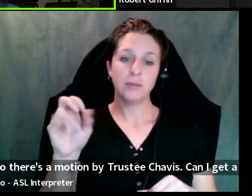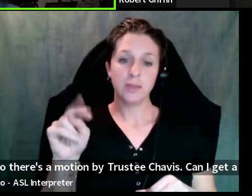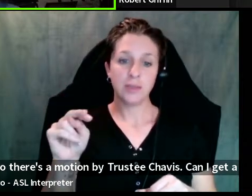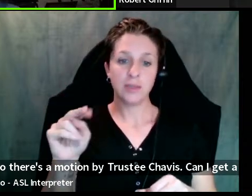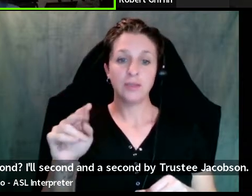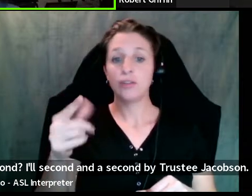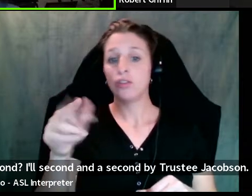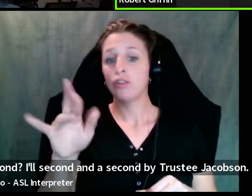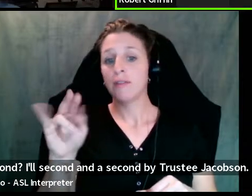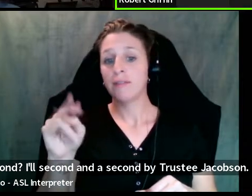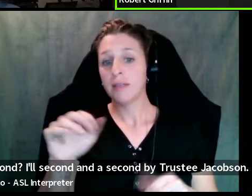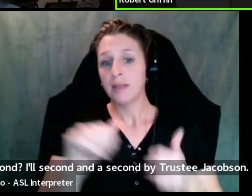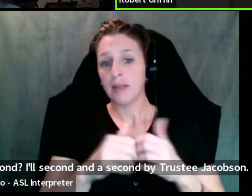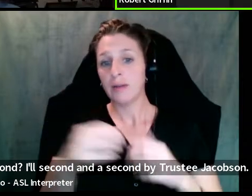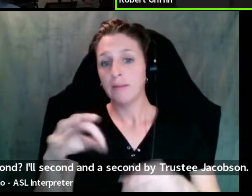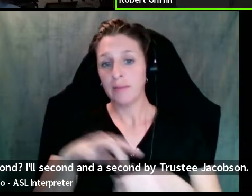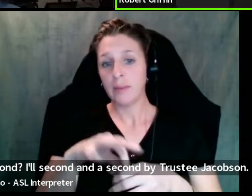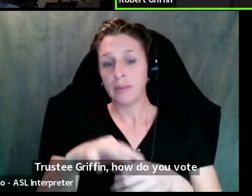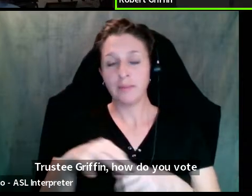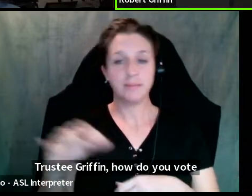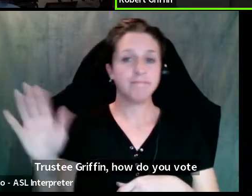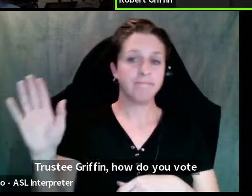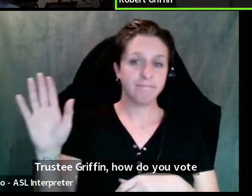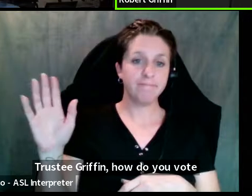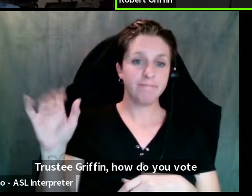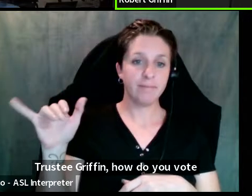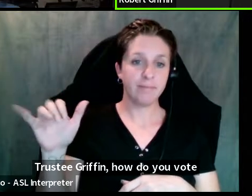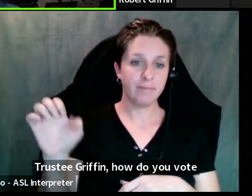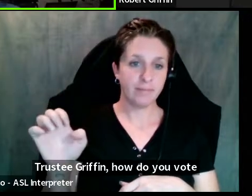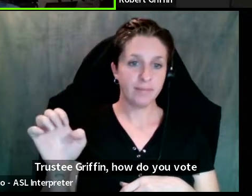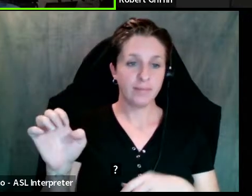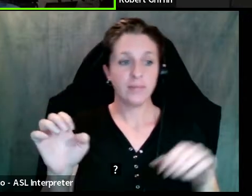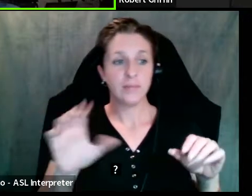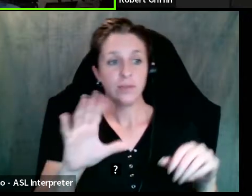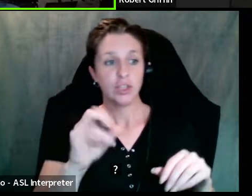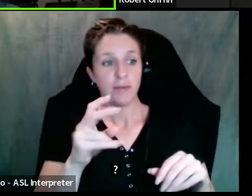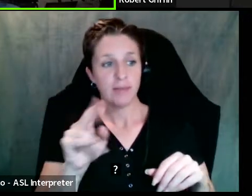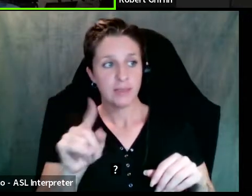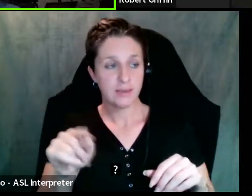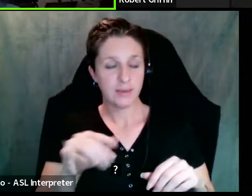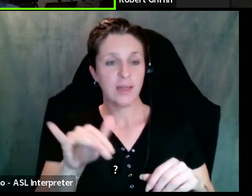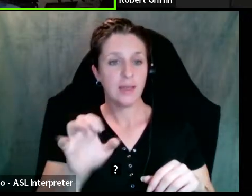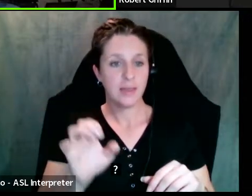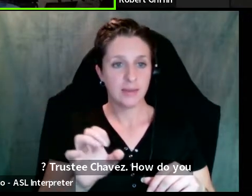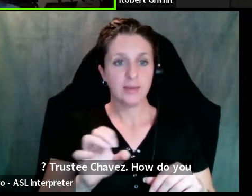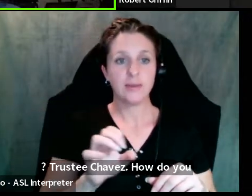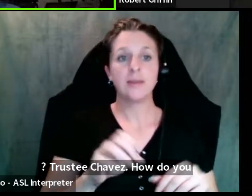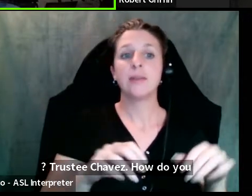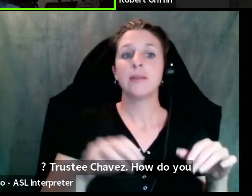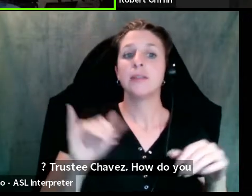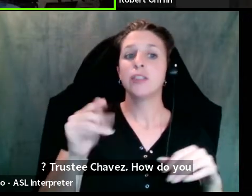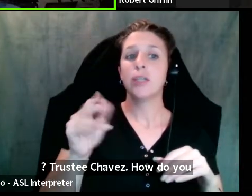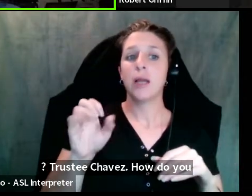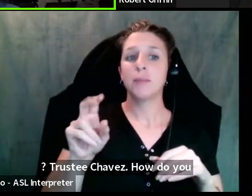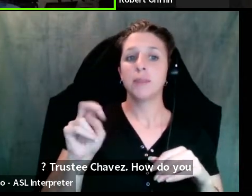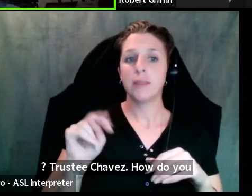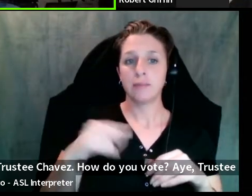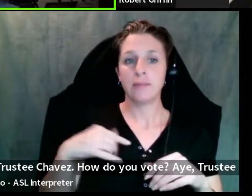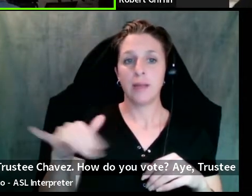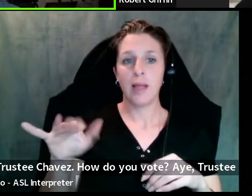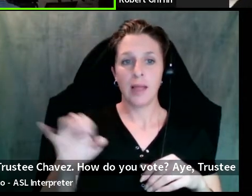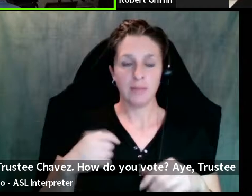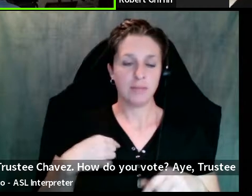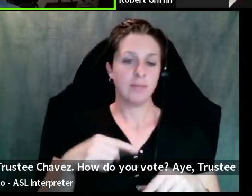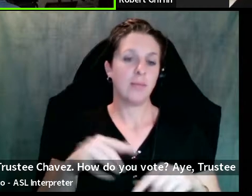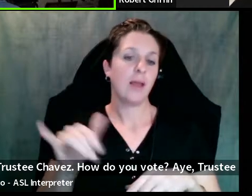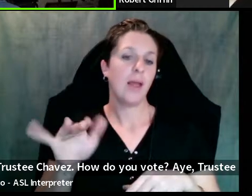how do you vote? Aye. Trustee Chavez, how do you vote? Aye. Trustee Jacobson? Aye. And I vote aye as well.